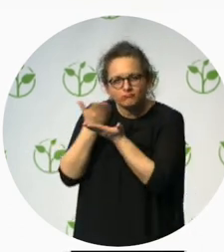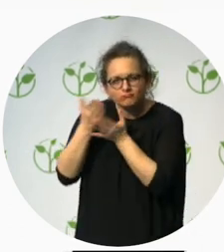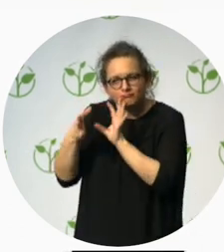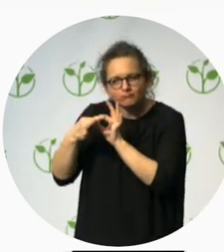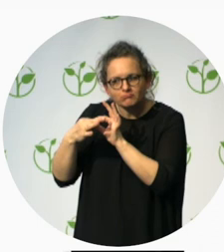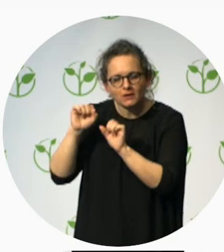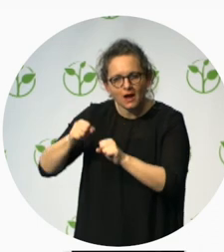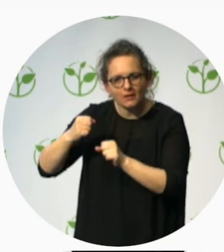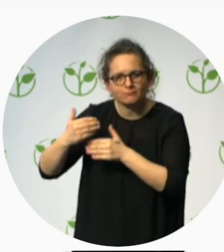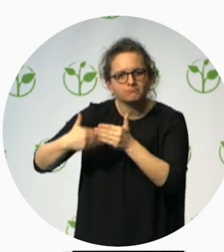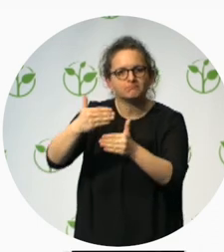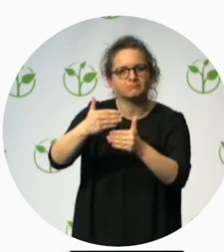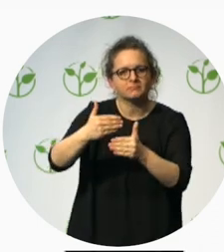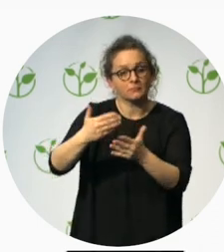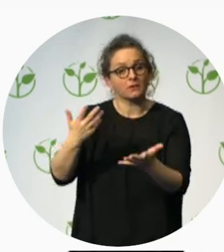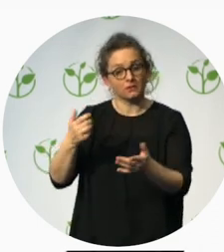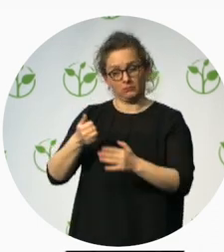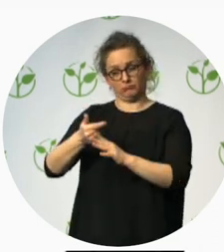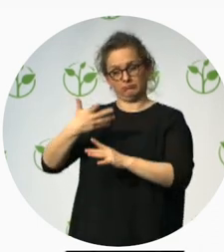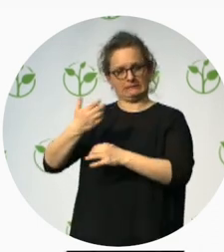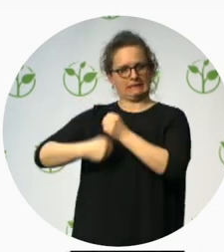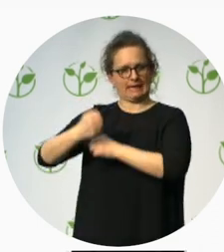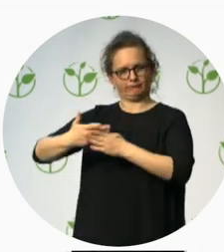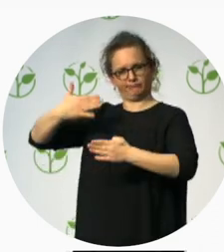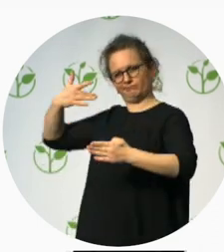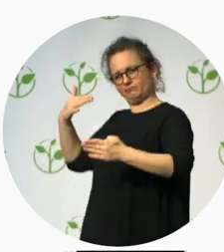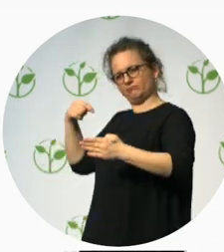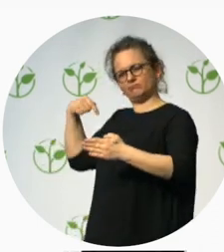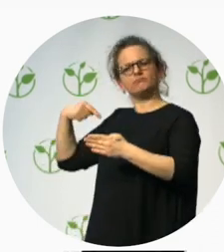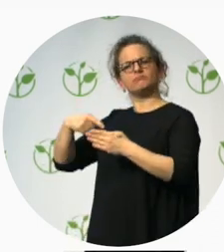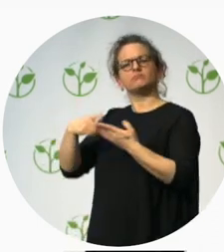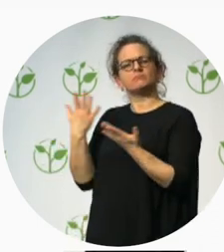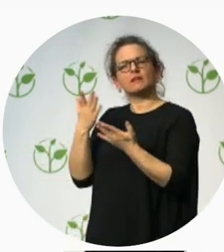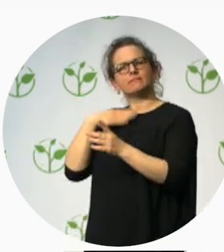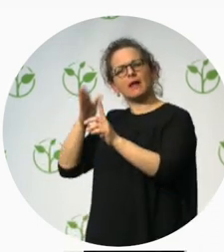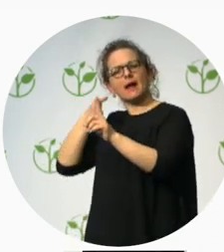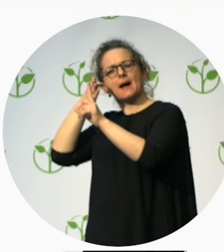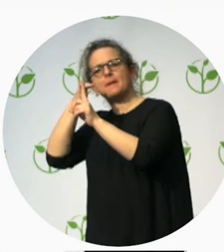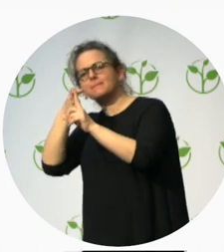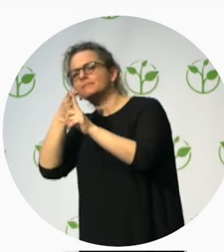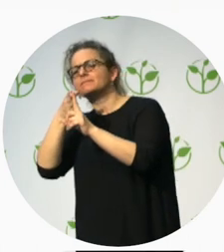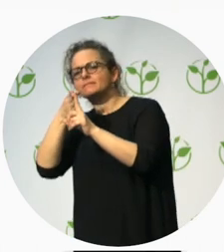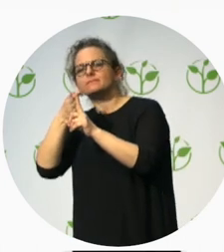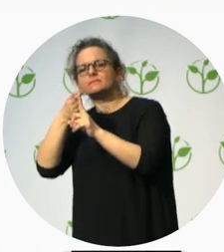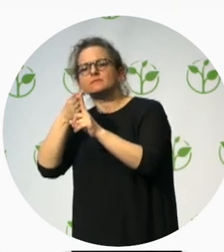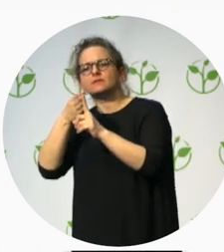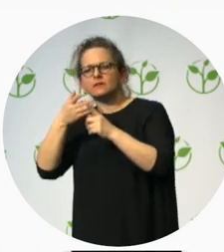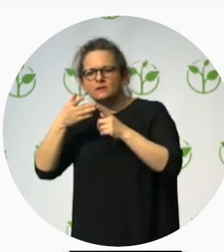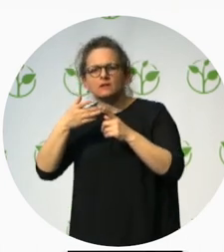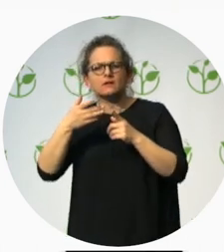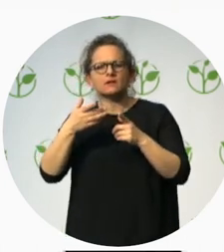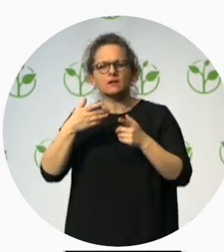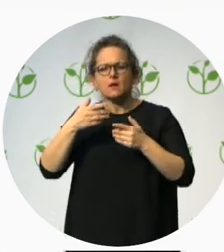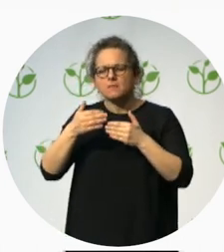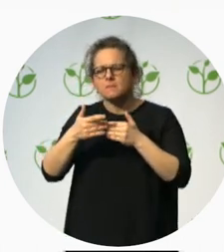25,000 persons should live in a brand new, smart, and accessible environment. And my goal